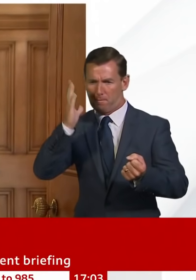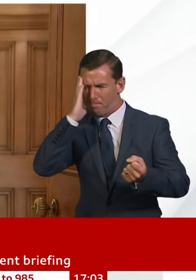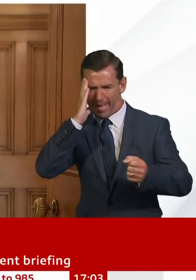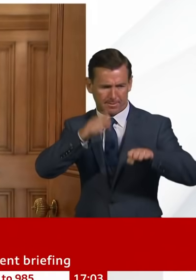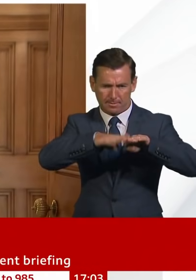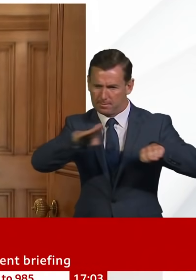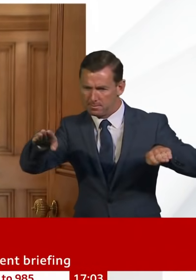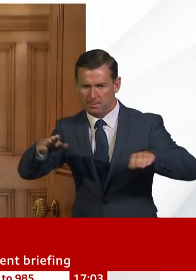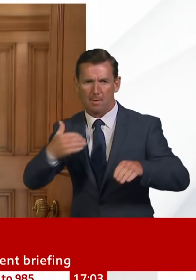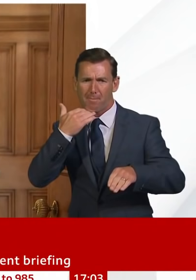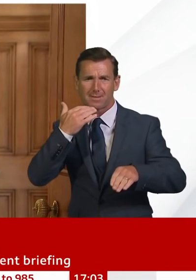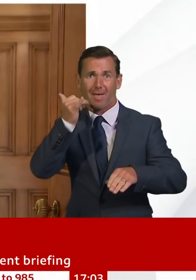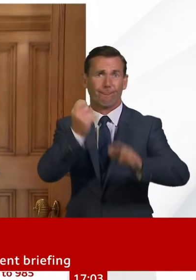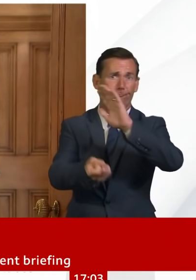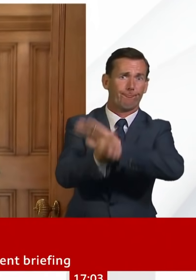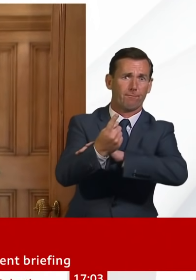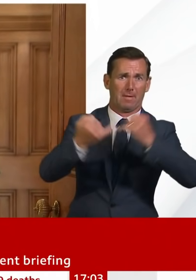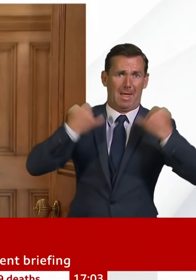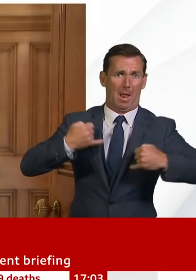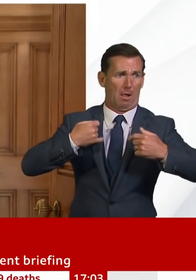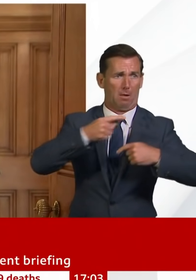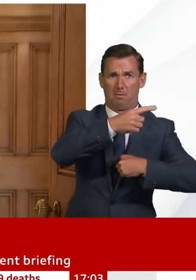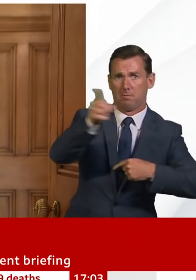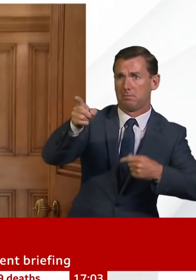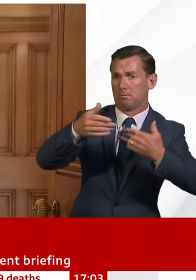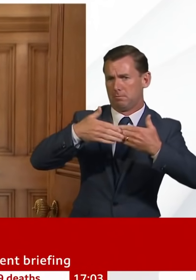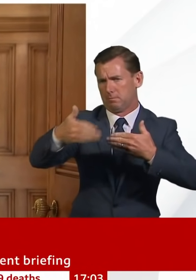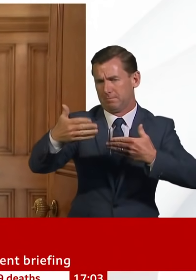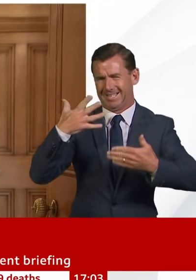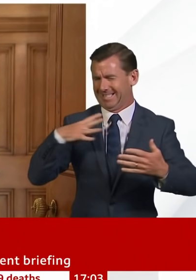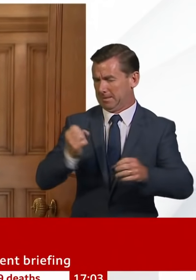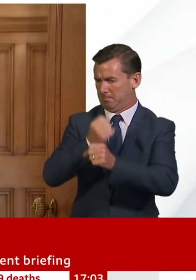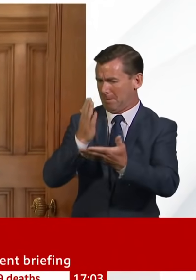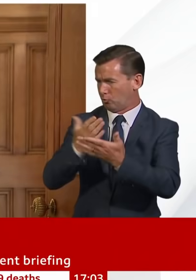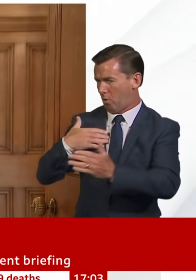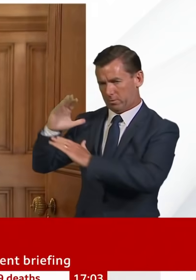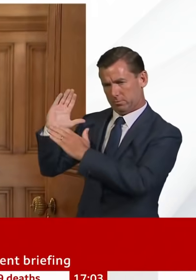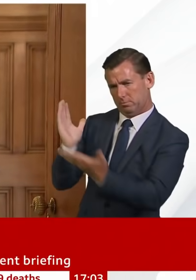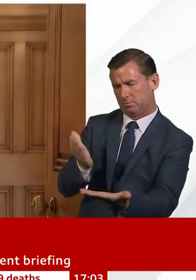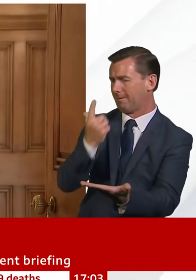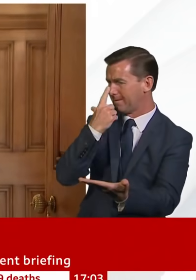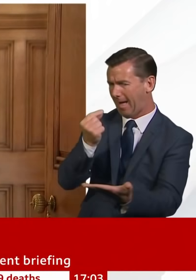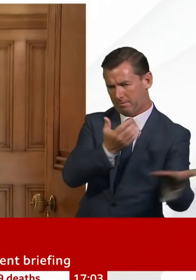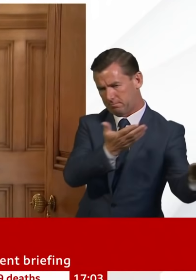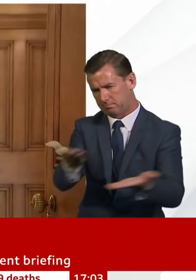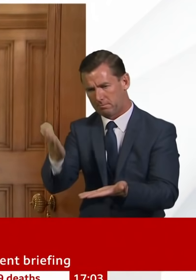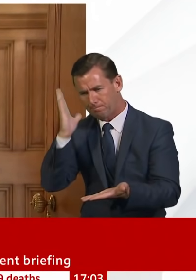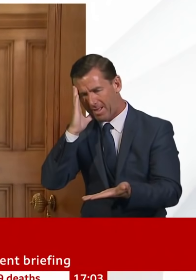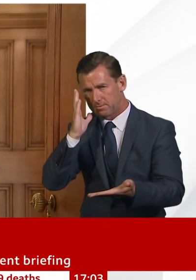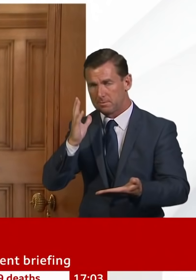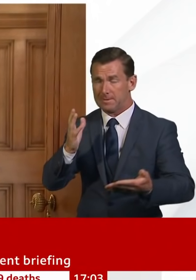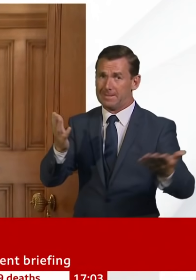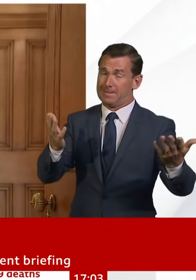needs hospital care with COVID-19, then you will always get that care. If, God forbid, you